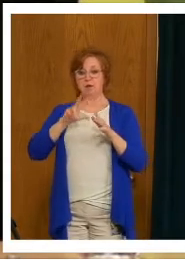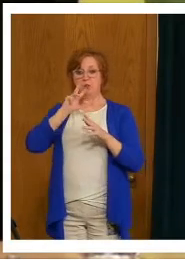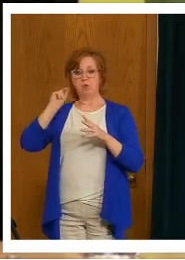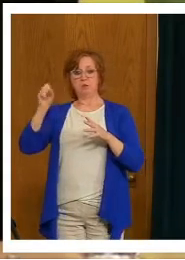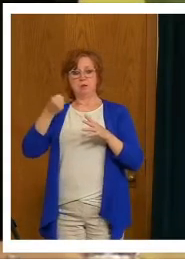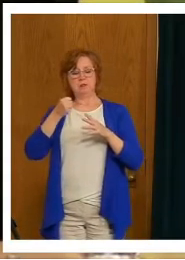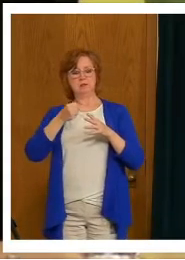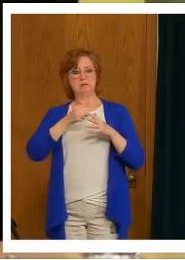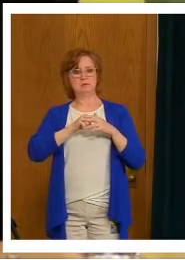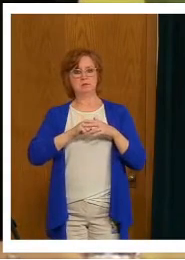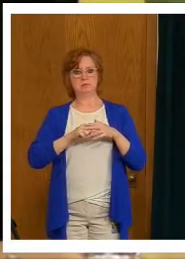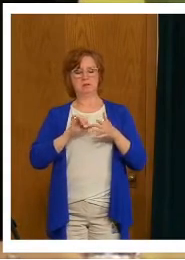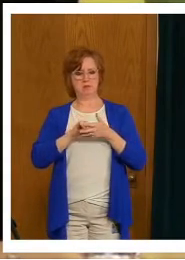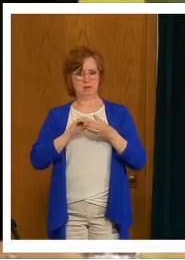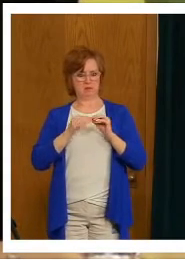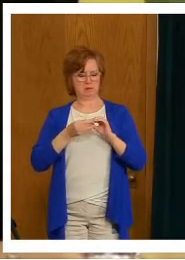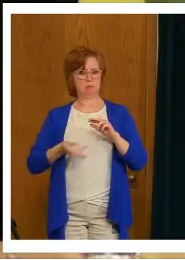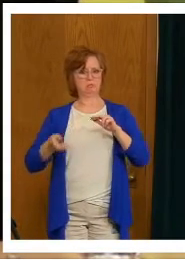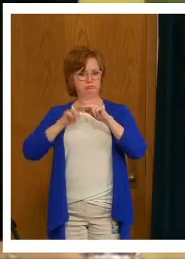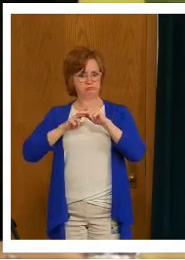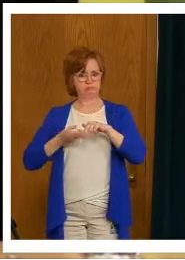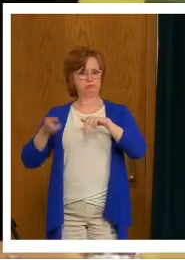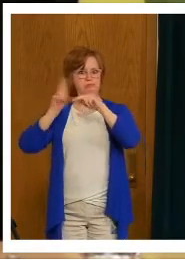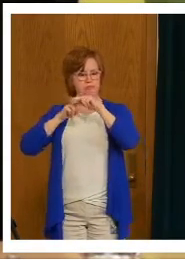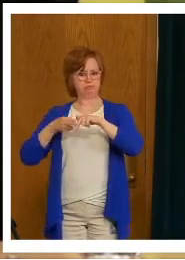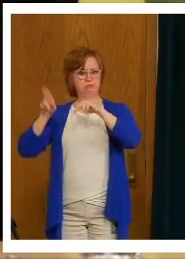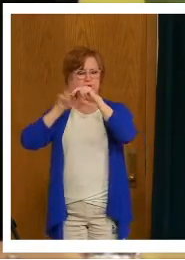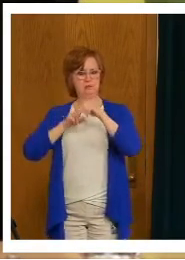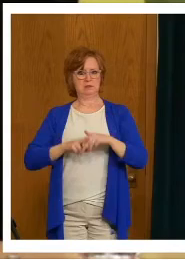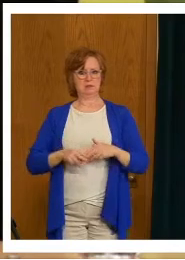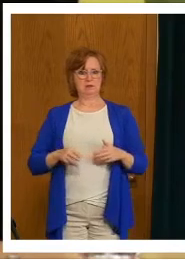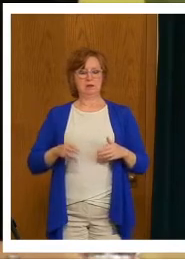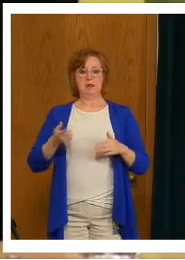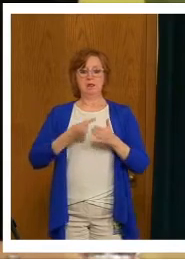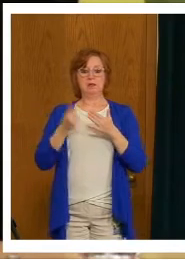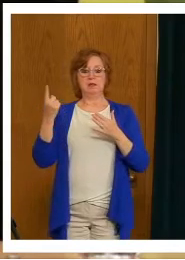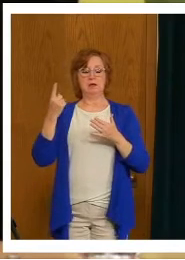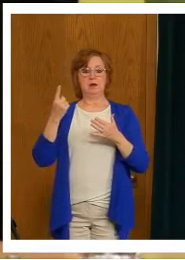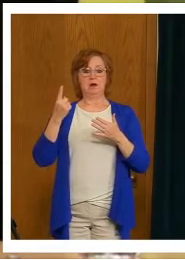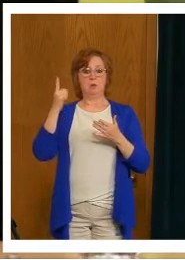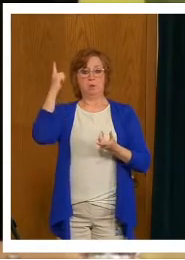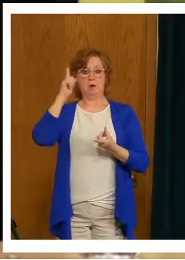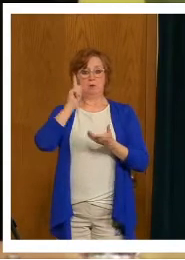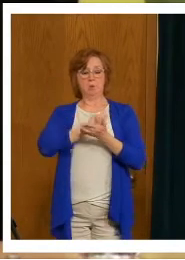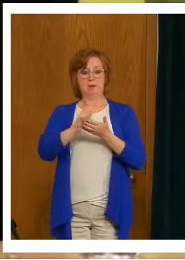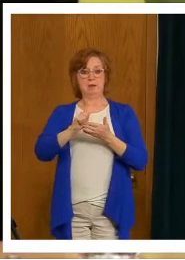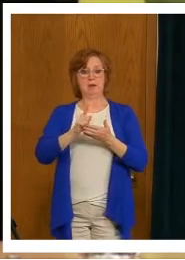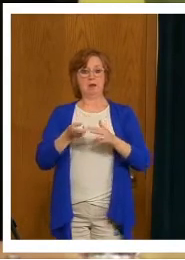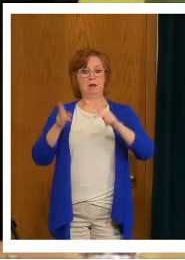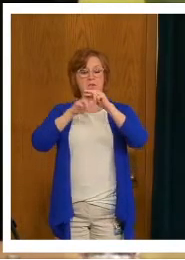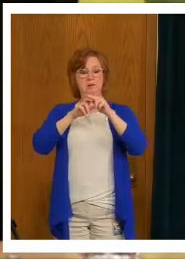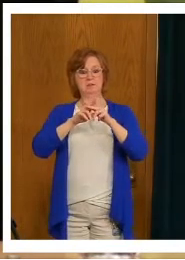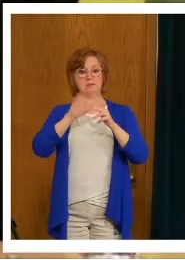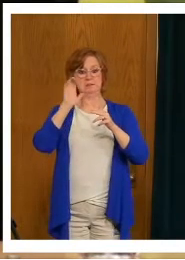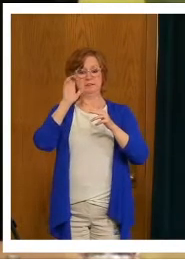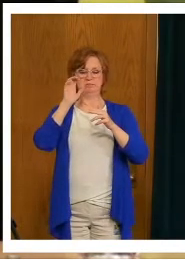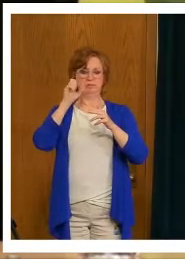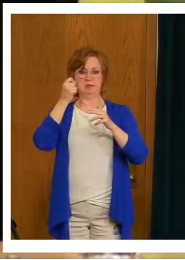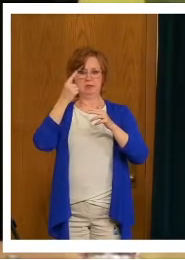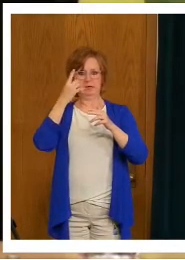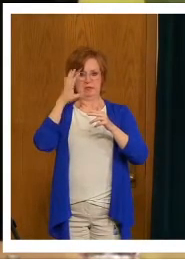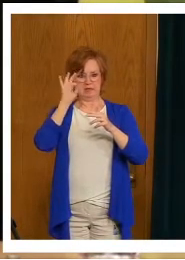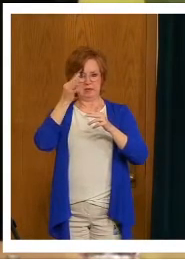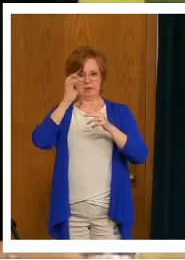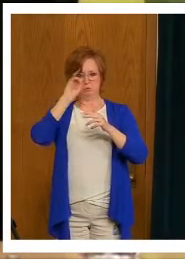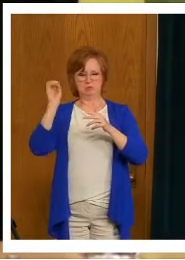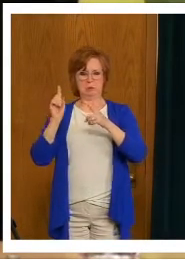into today, up to 9 to 11% in less than a week. And so they're continuing to climb. And so we're I think happy